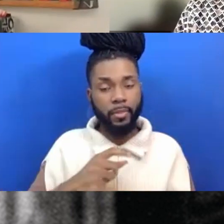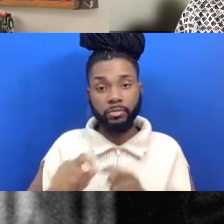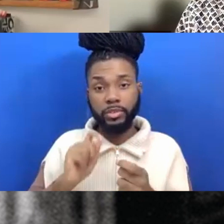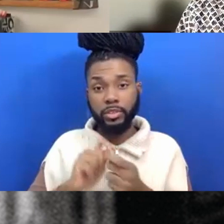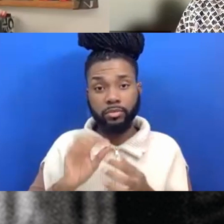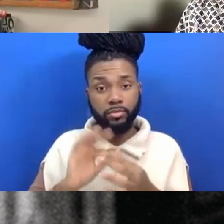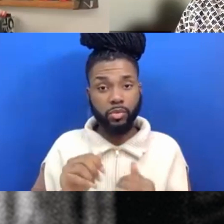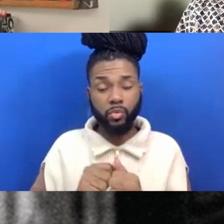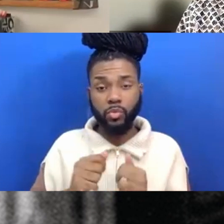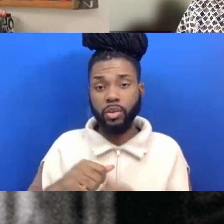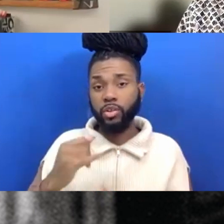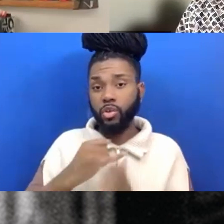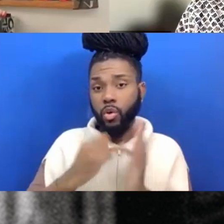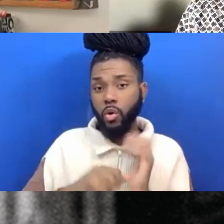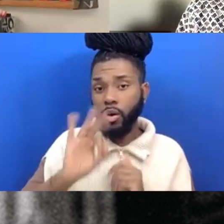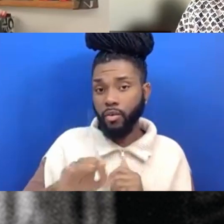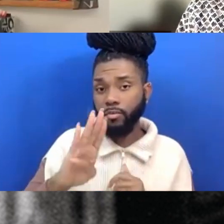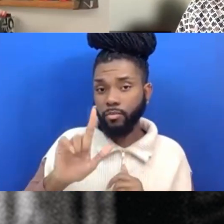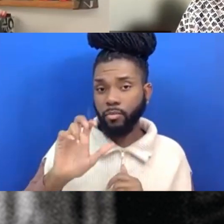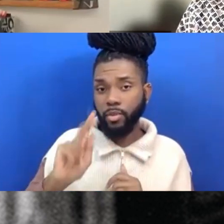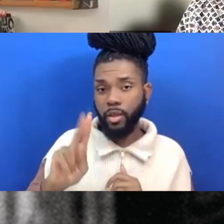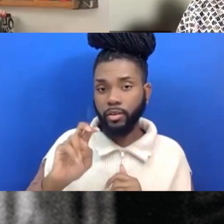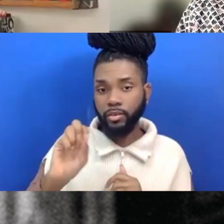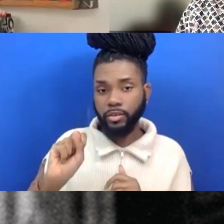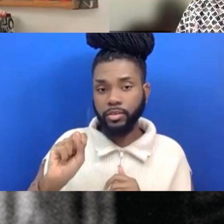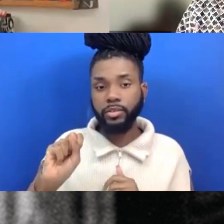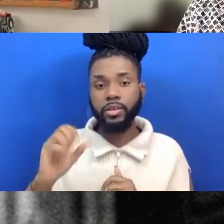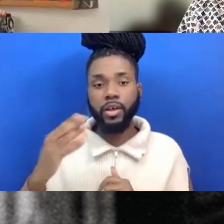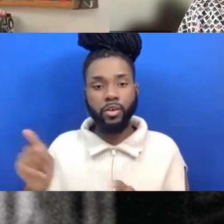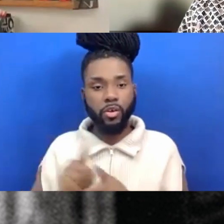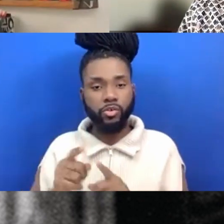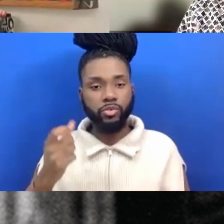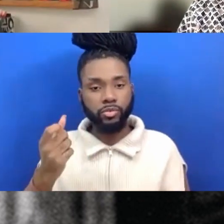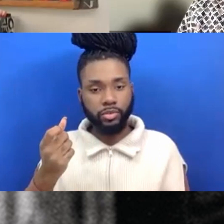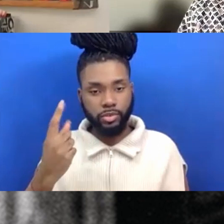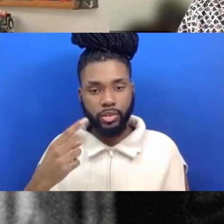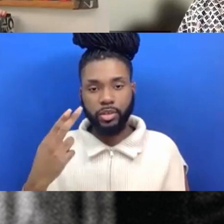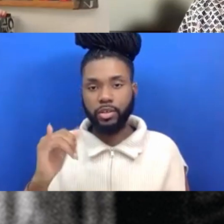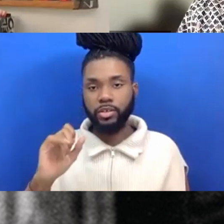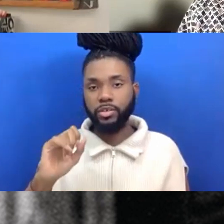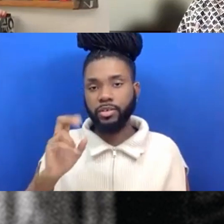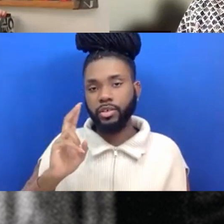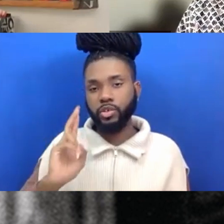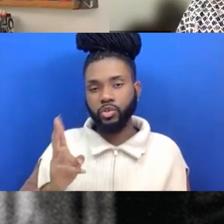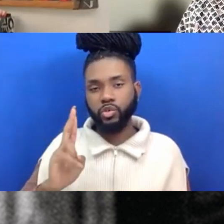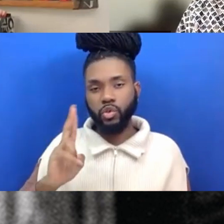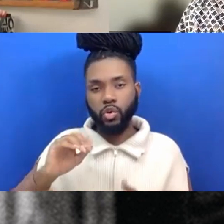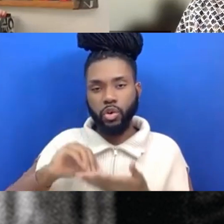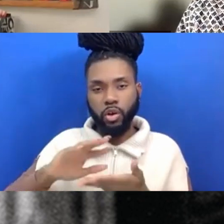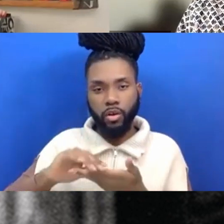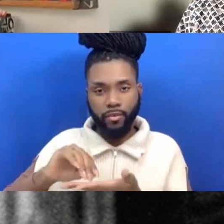of Blackness and our understanding of historiography. I was also thinking a great deal about the way that